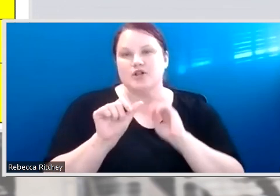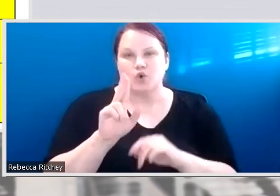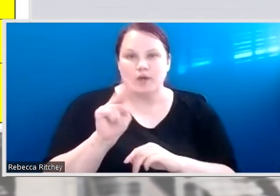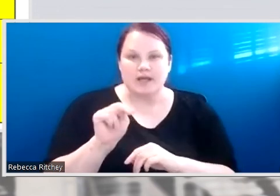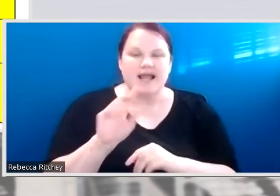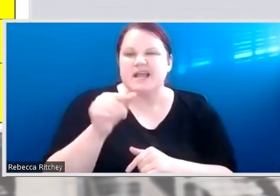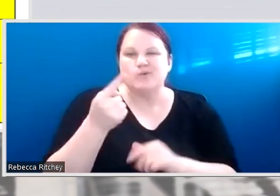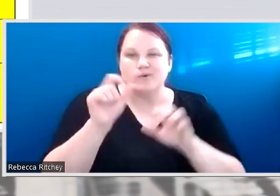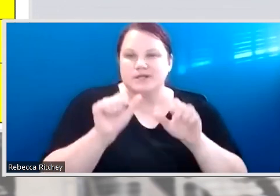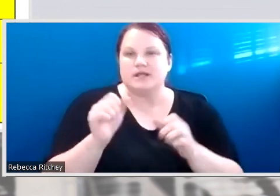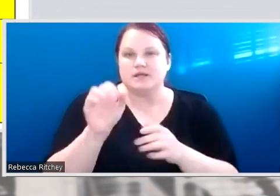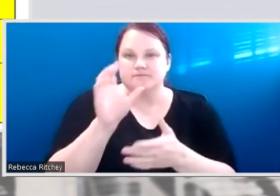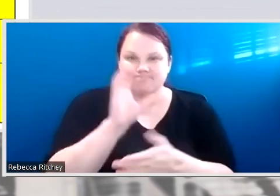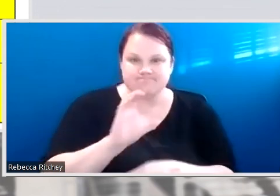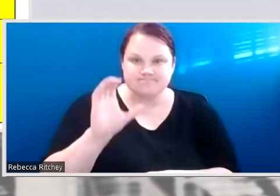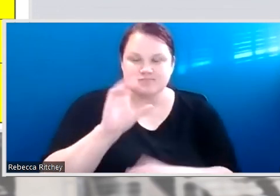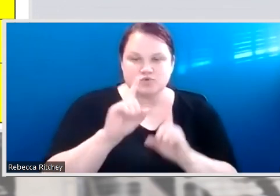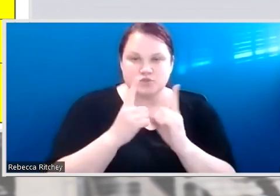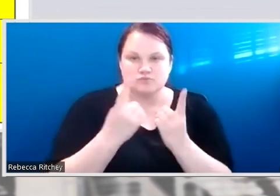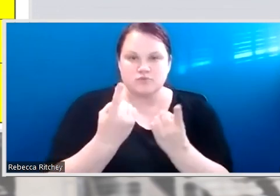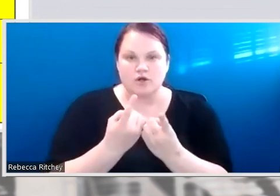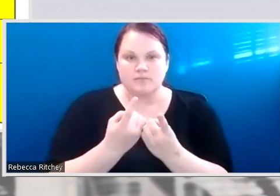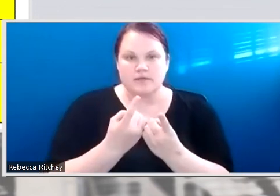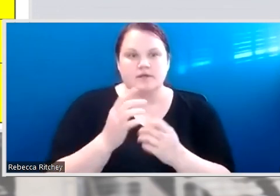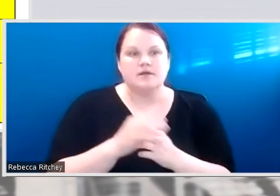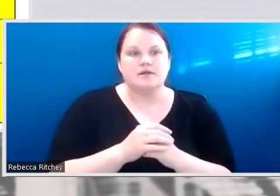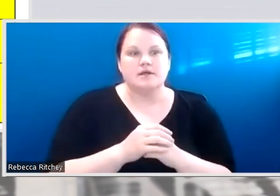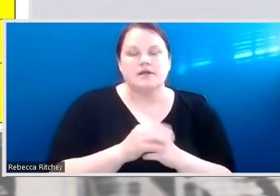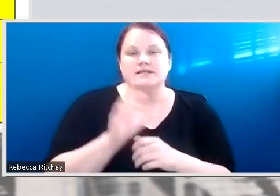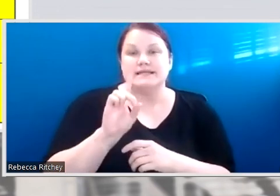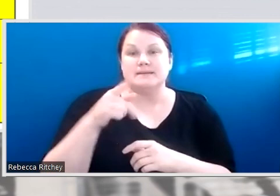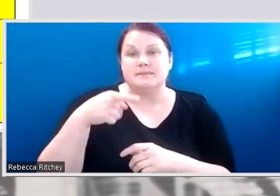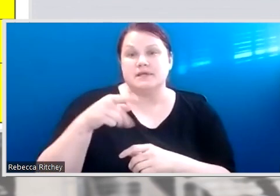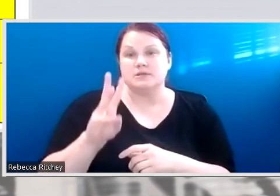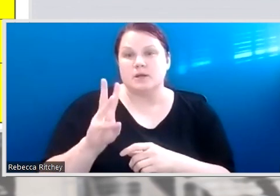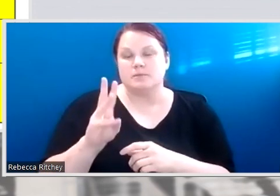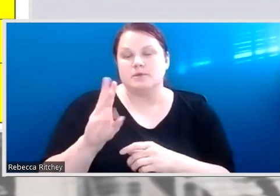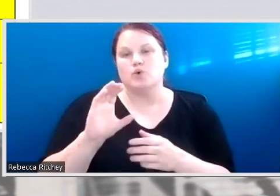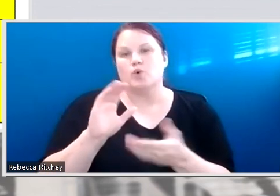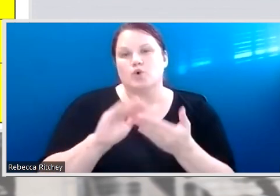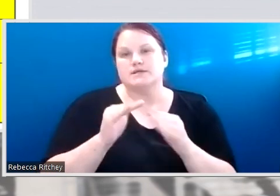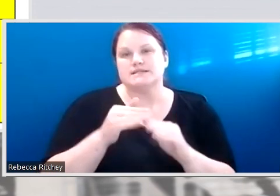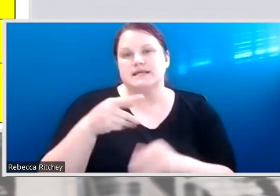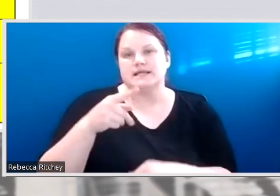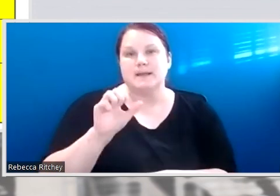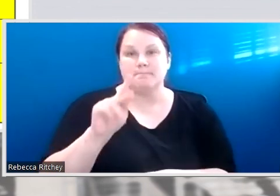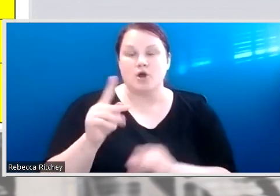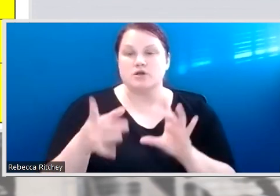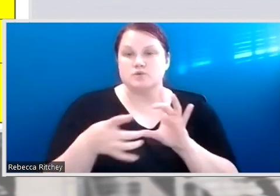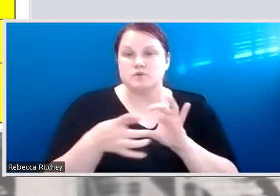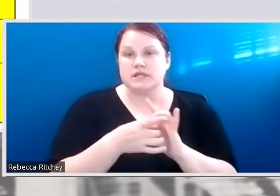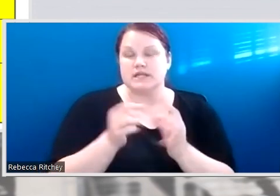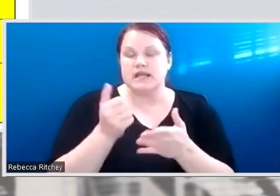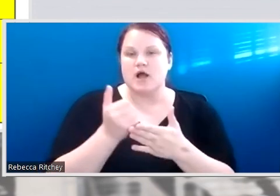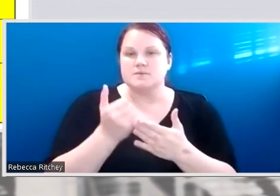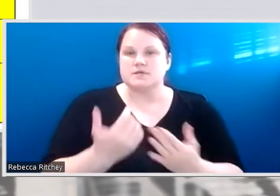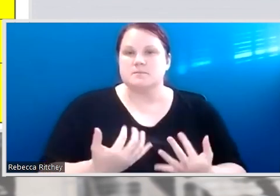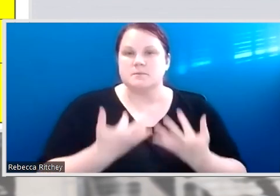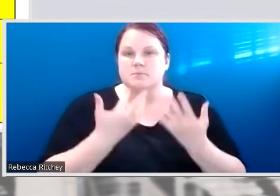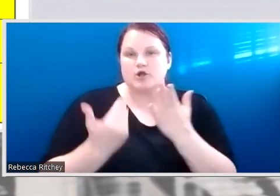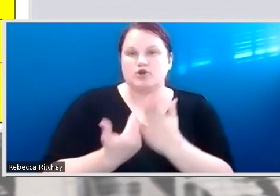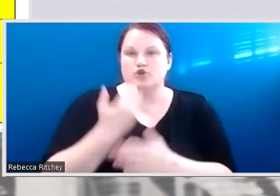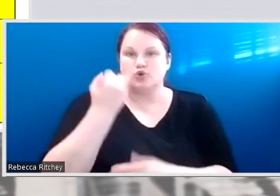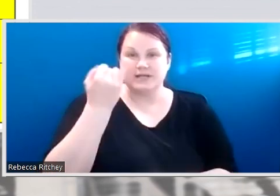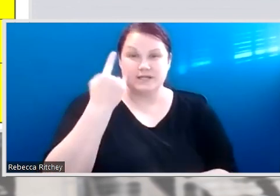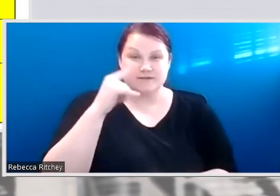by department as well and just filter to look for things that are DPW or city parks related. That helps them kind of inspire for new ideas for